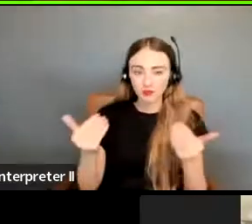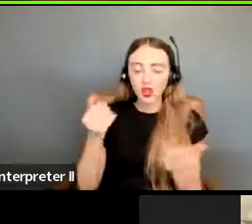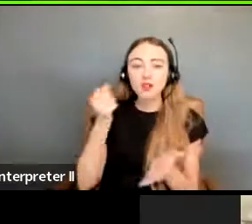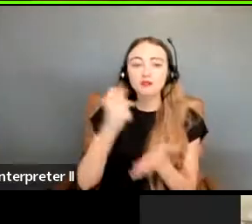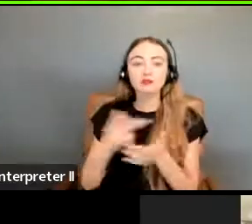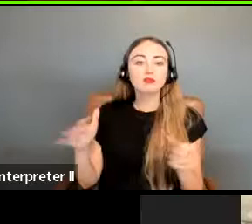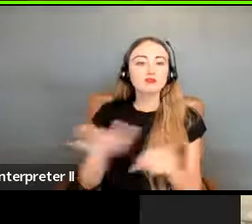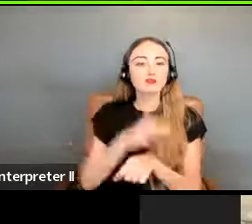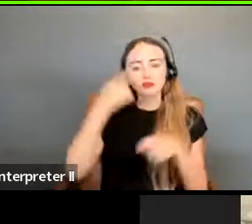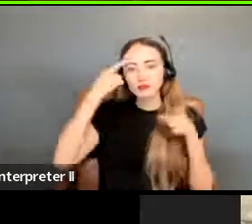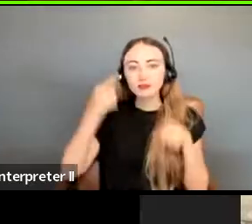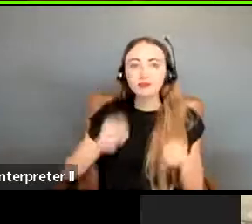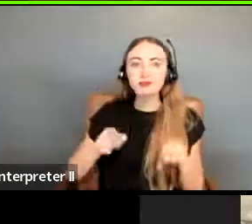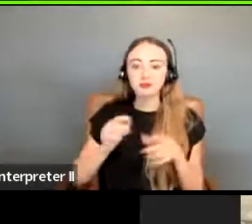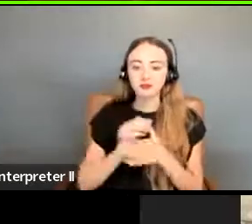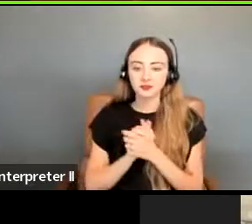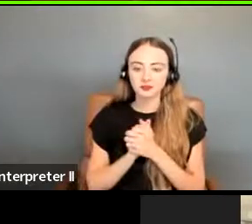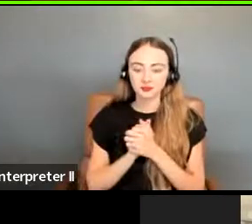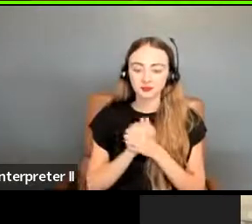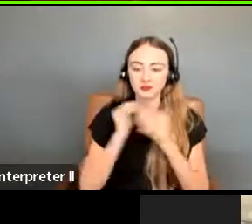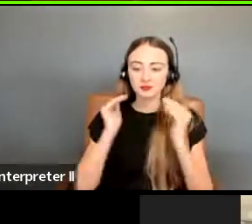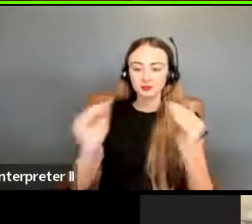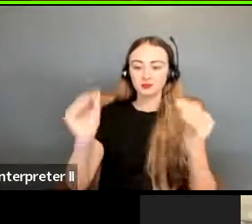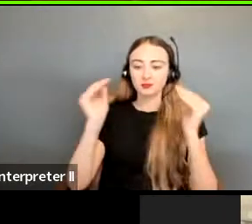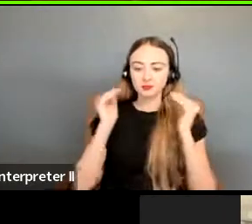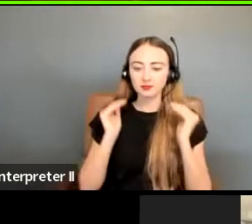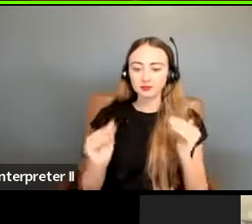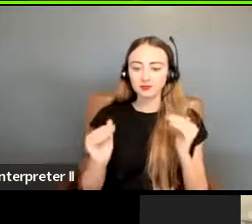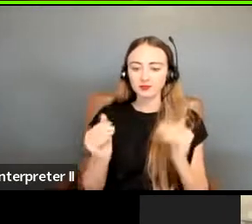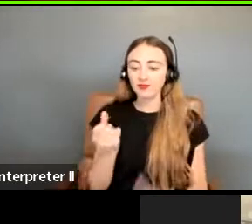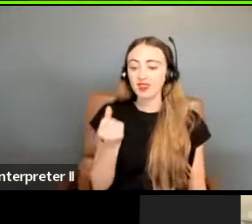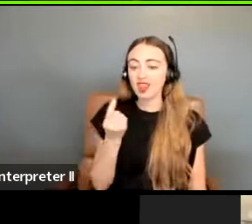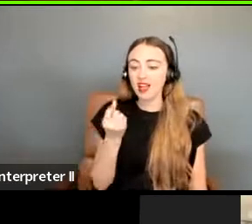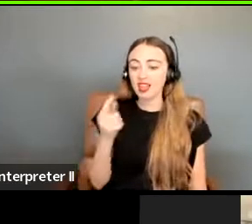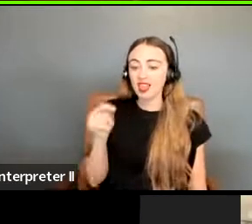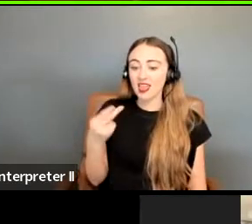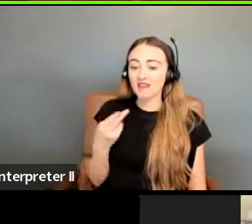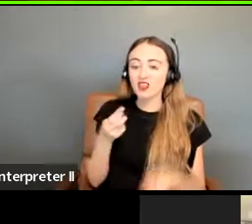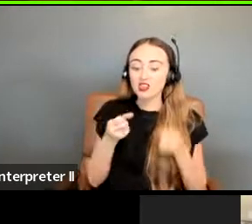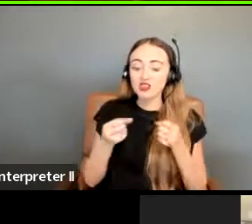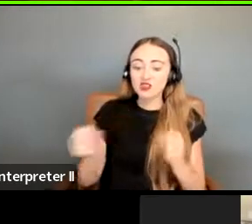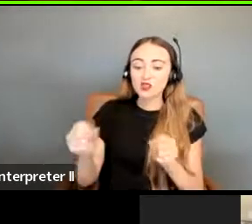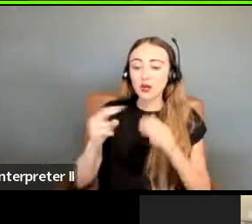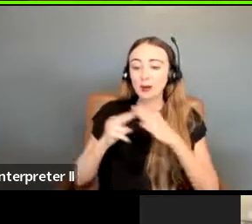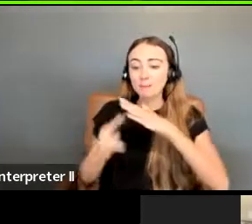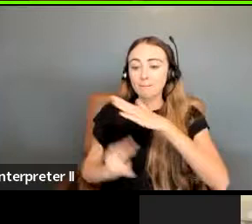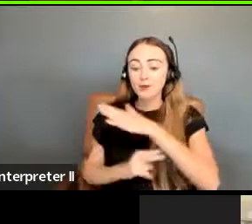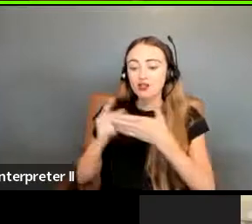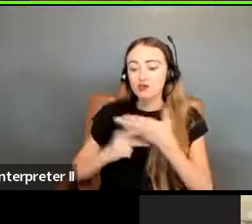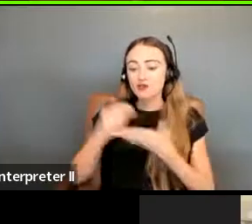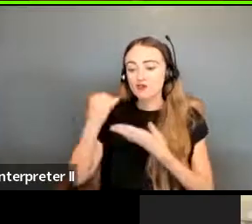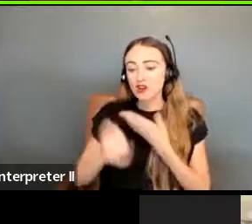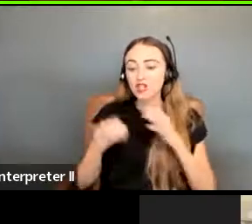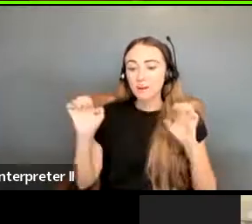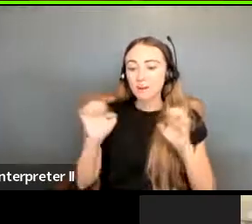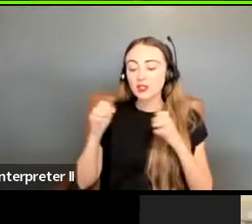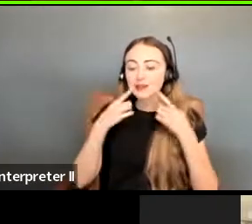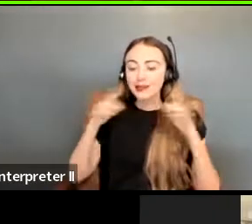unanimously. The next measure is 11th Street Bridge Project Emergency Declaration Resolution of 2022,